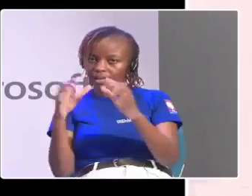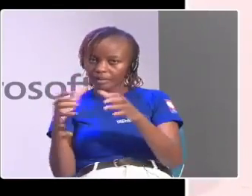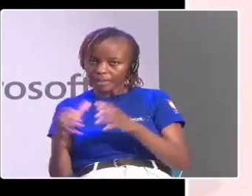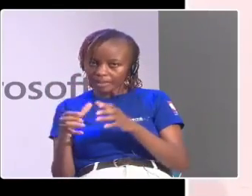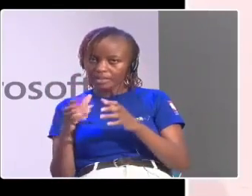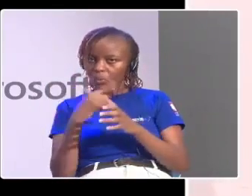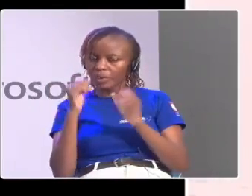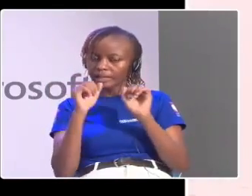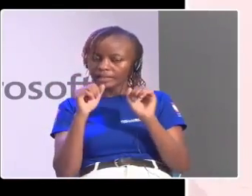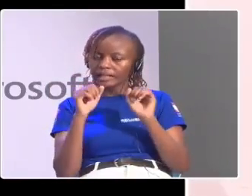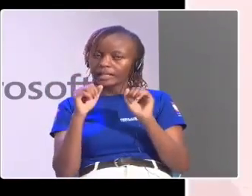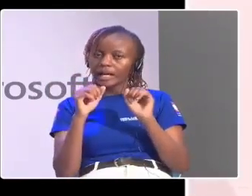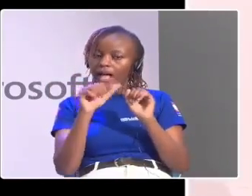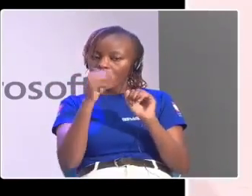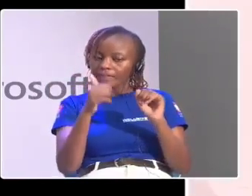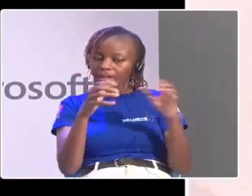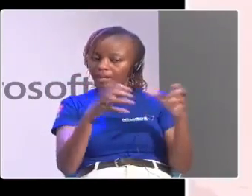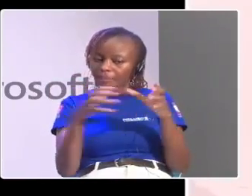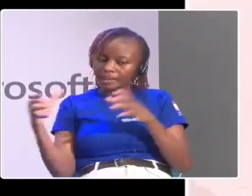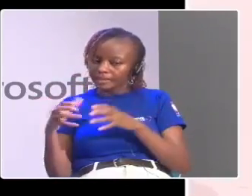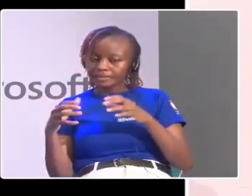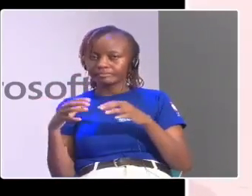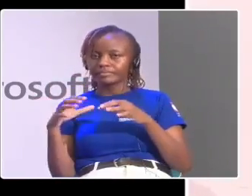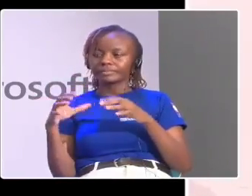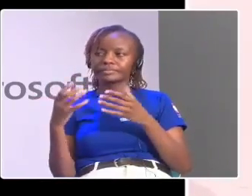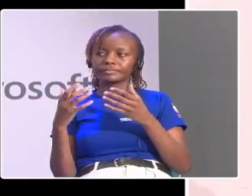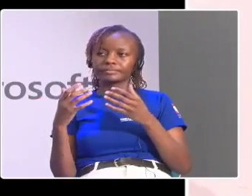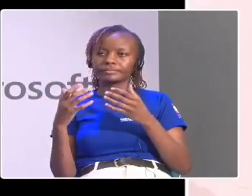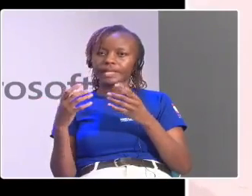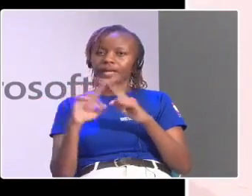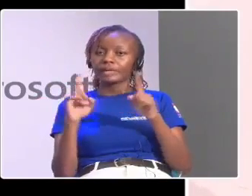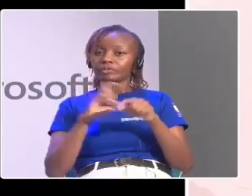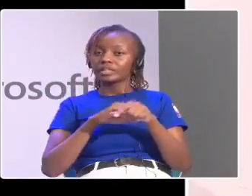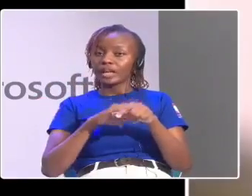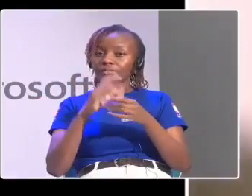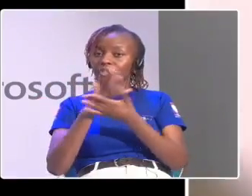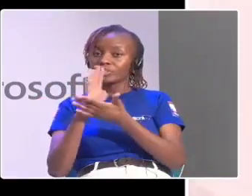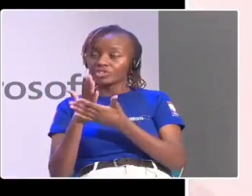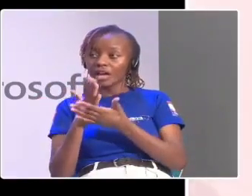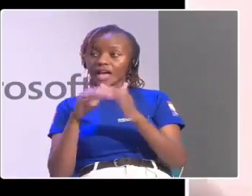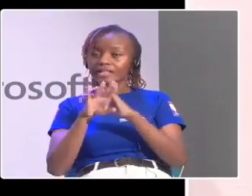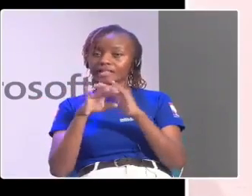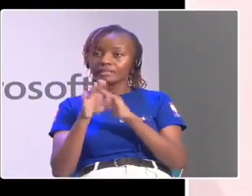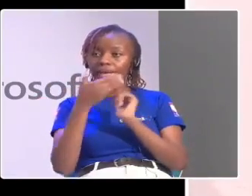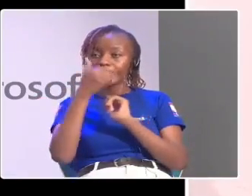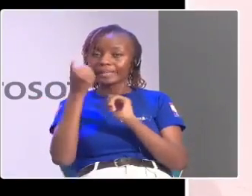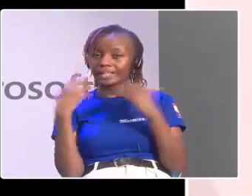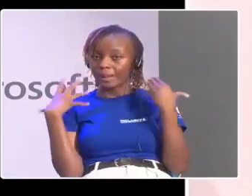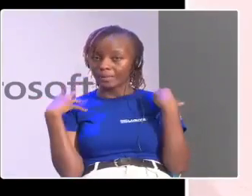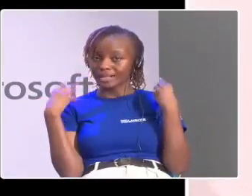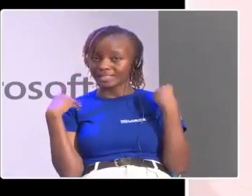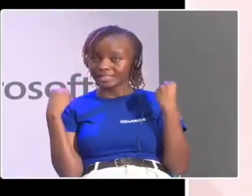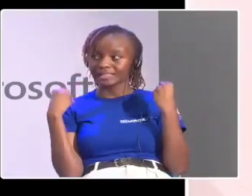our competitors in other areas, but our dear friends as we share accessibility best practices. We also work with